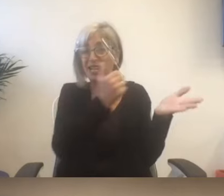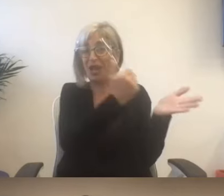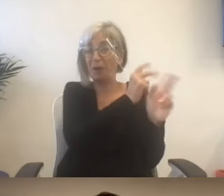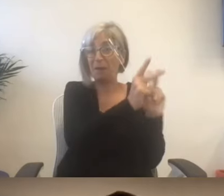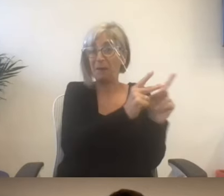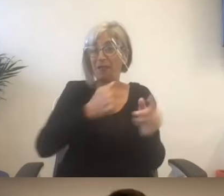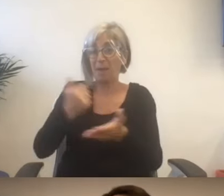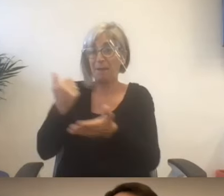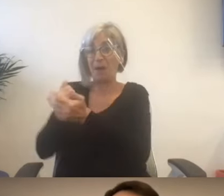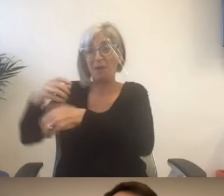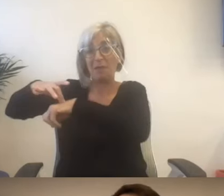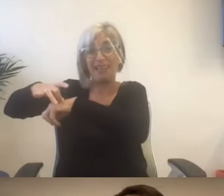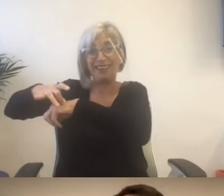planet.